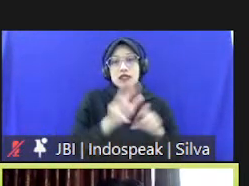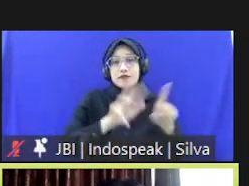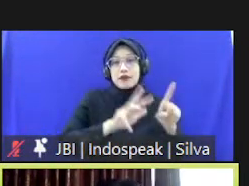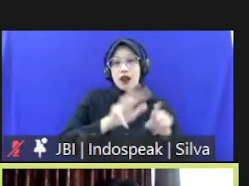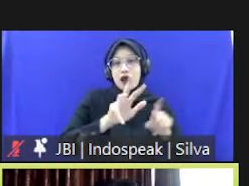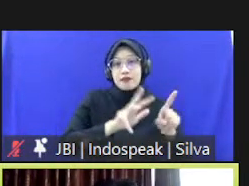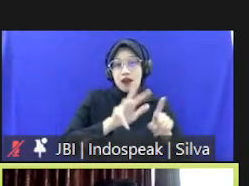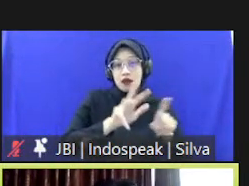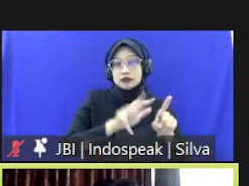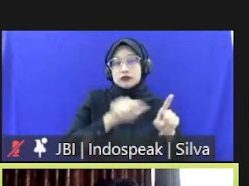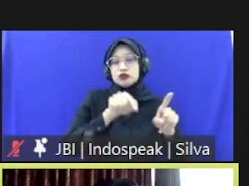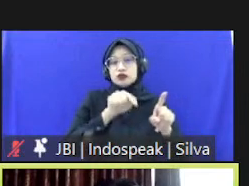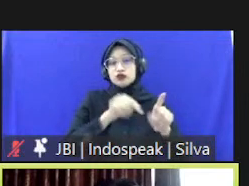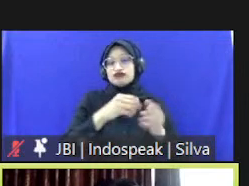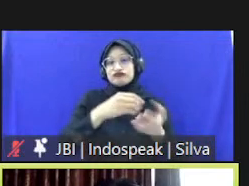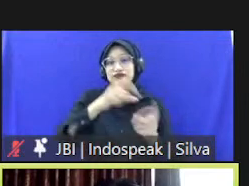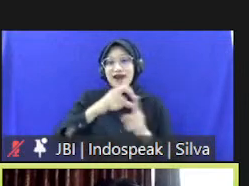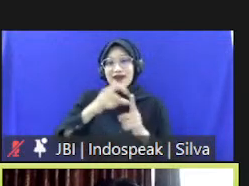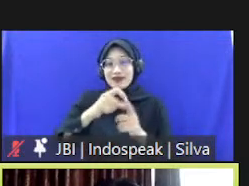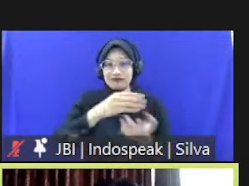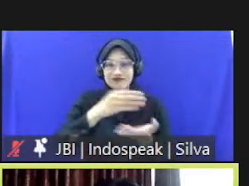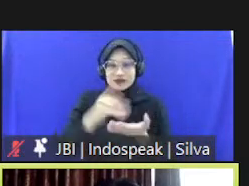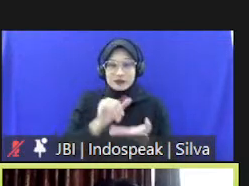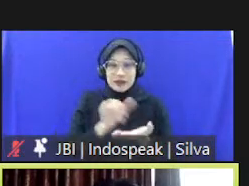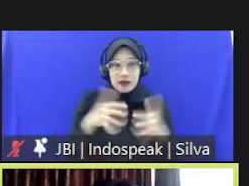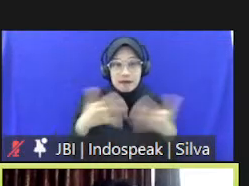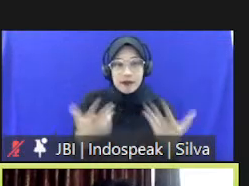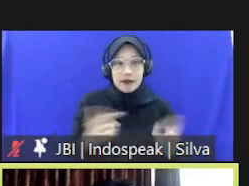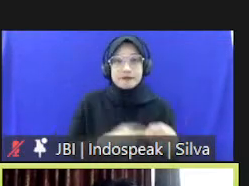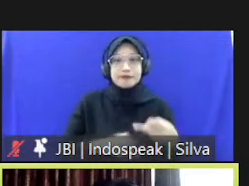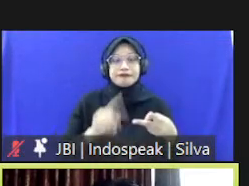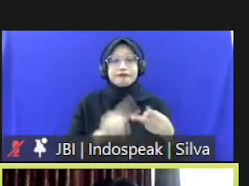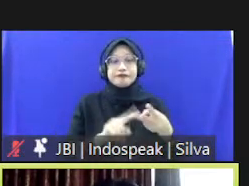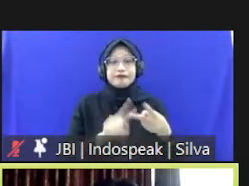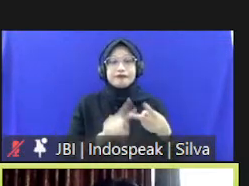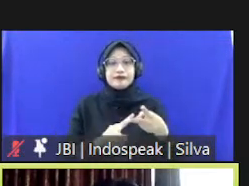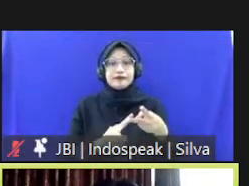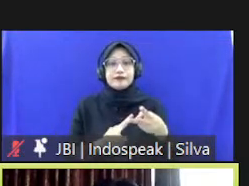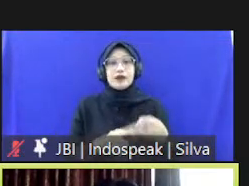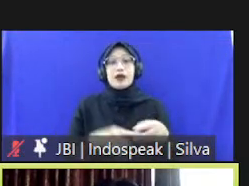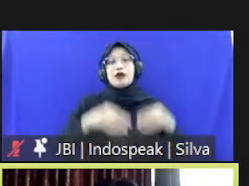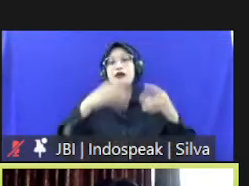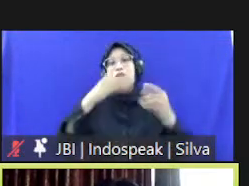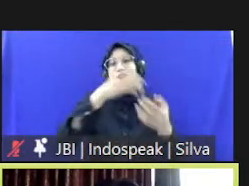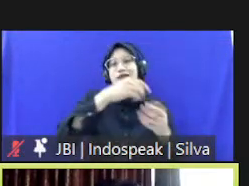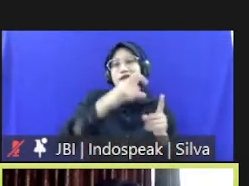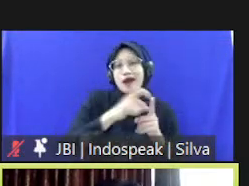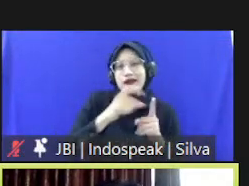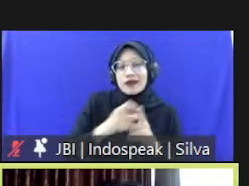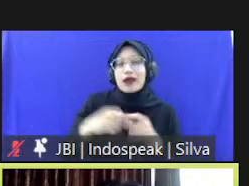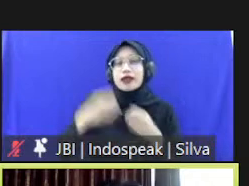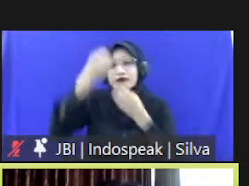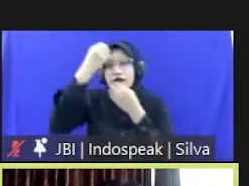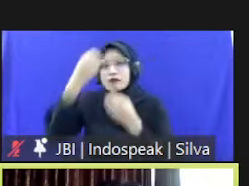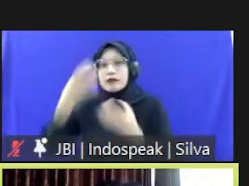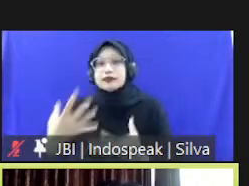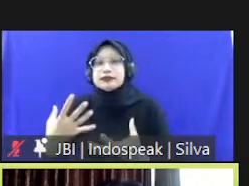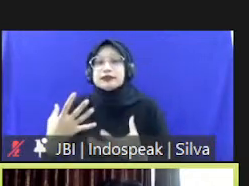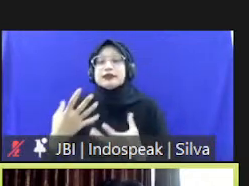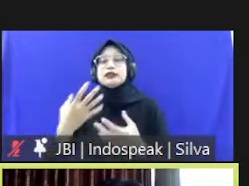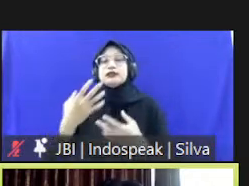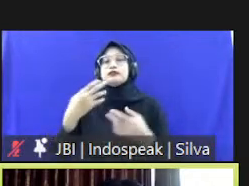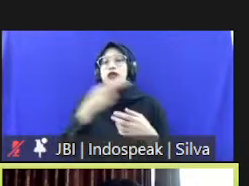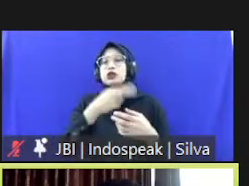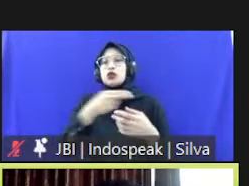general, and the national visions of data and information, and when the pandemic is coming, what happened